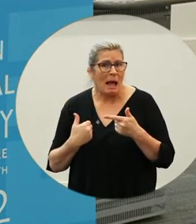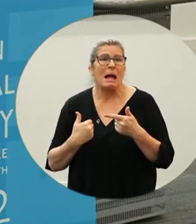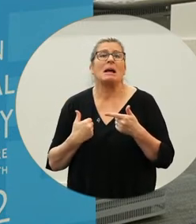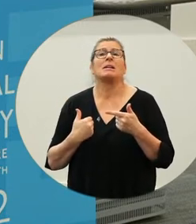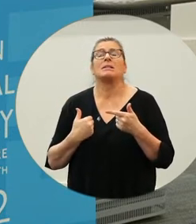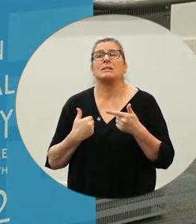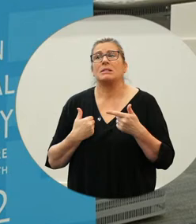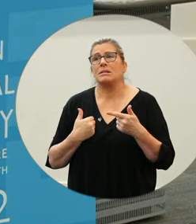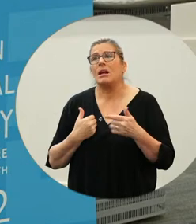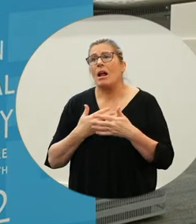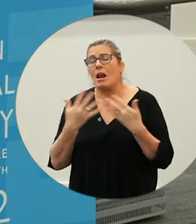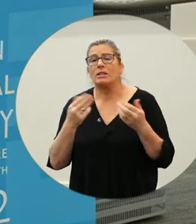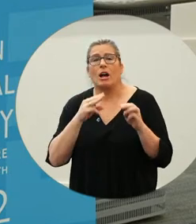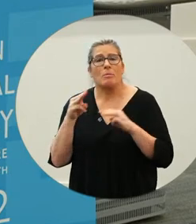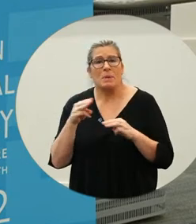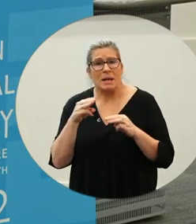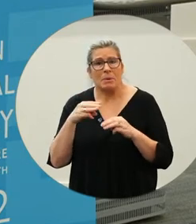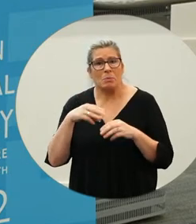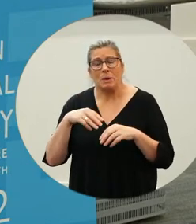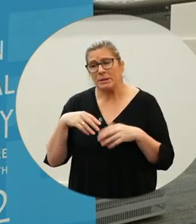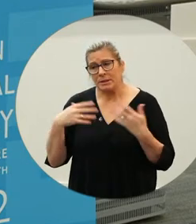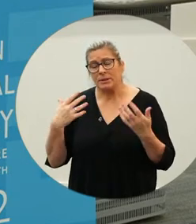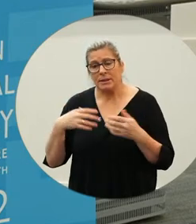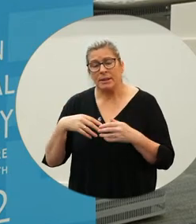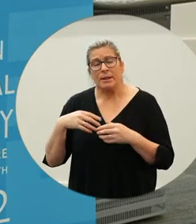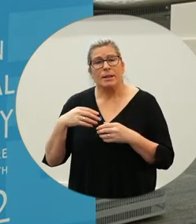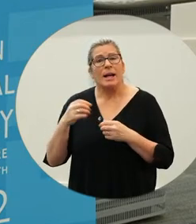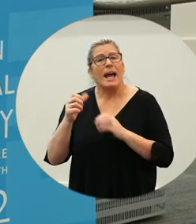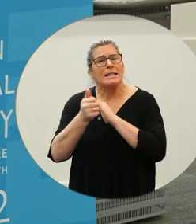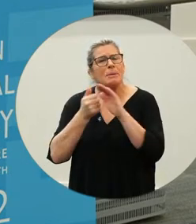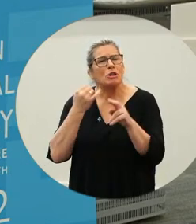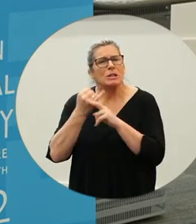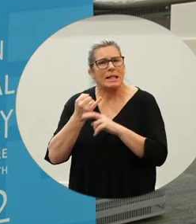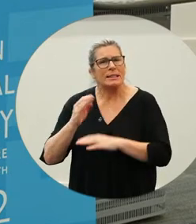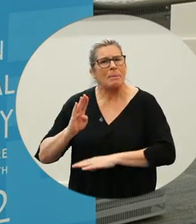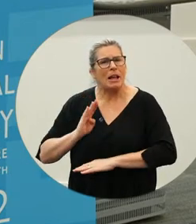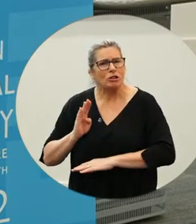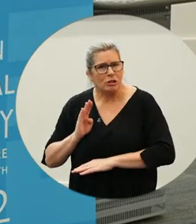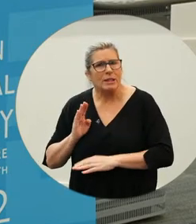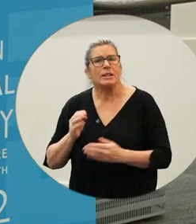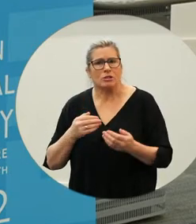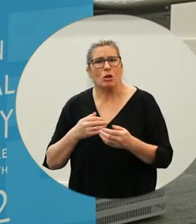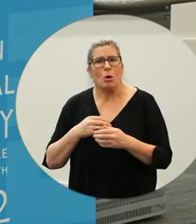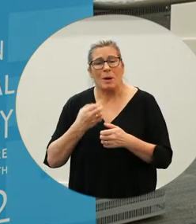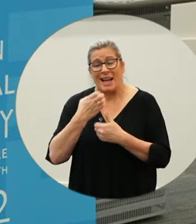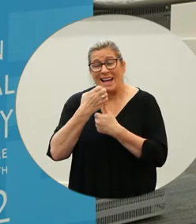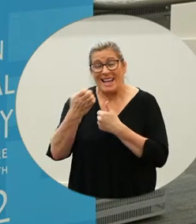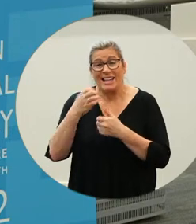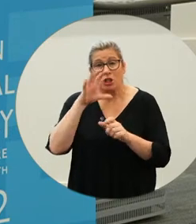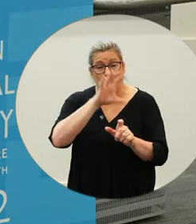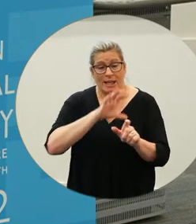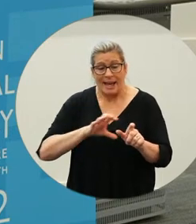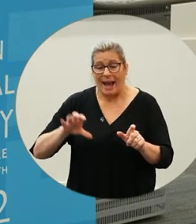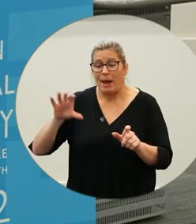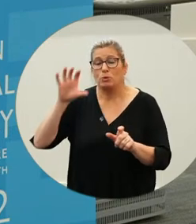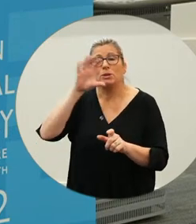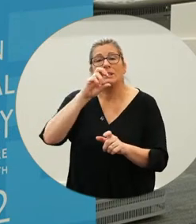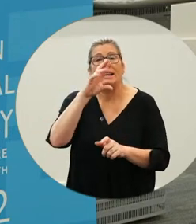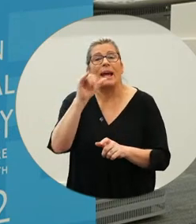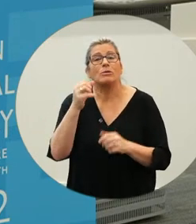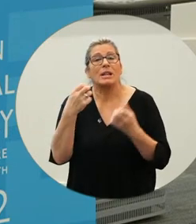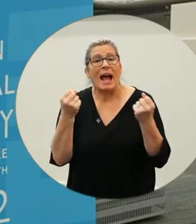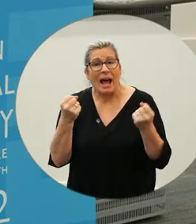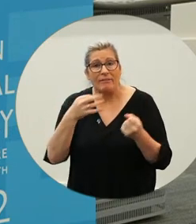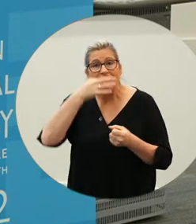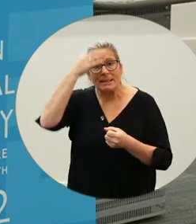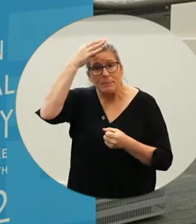and a lot of people with senior experience in the military. So in every county, you would have a county inspector